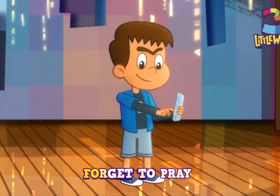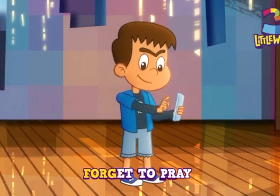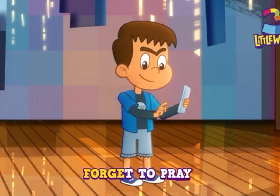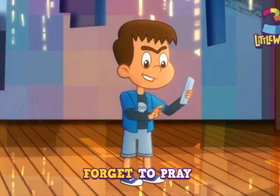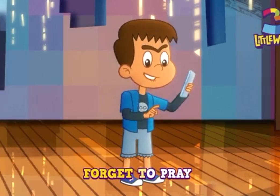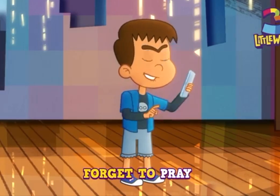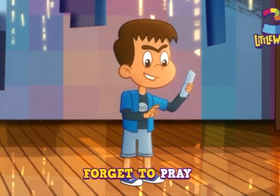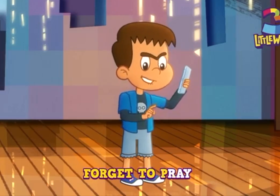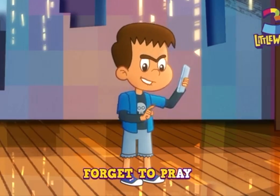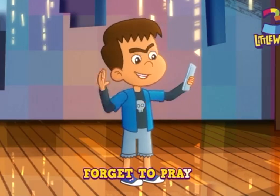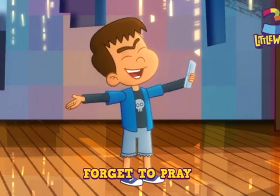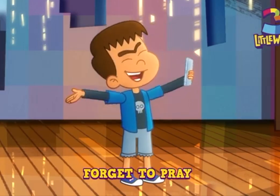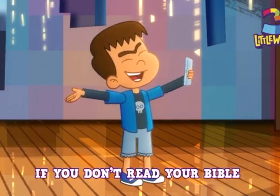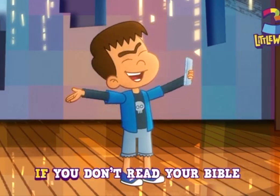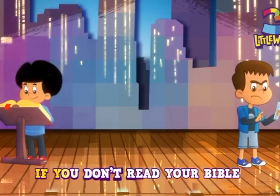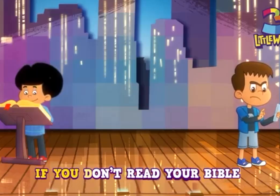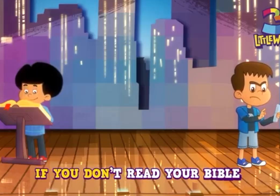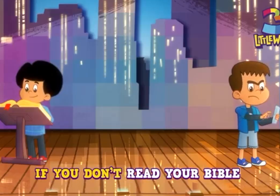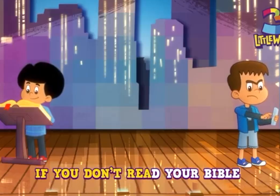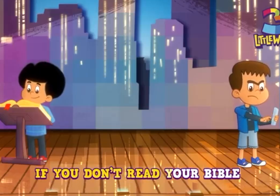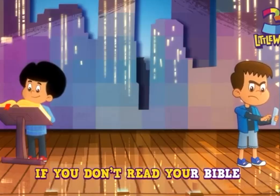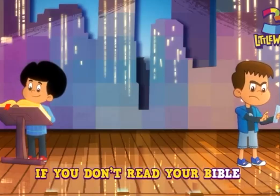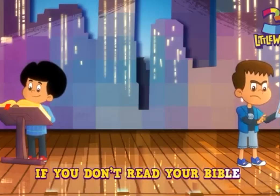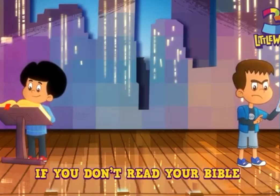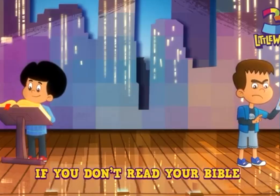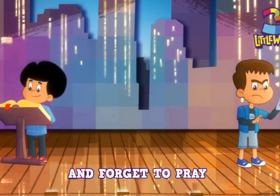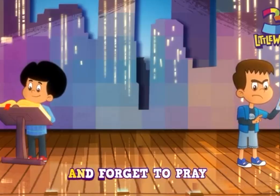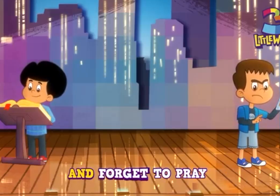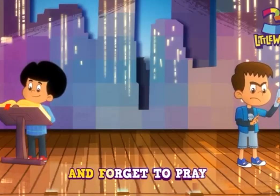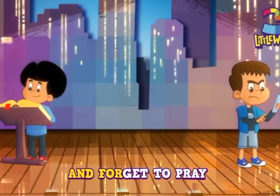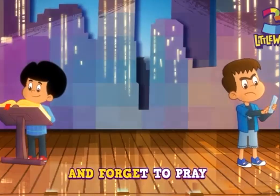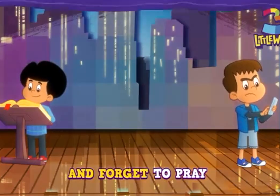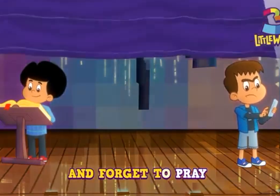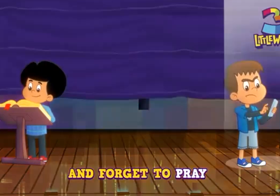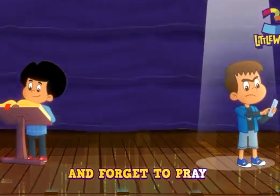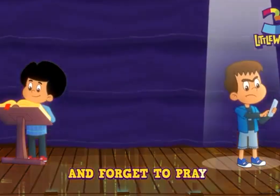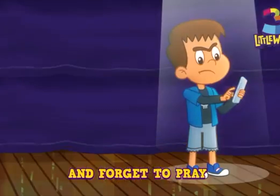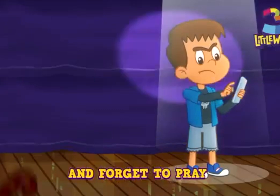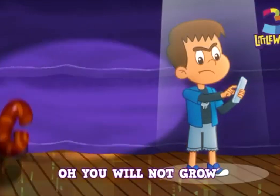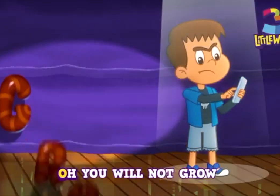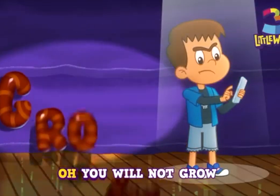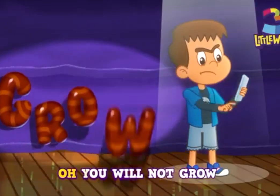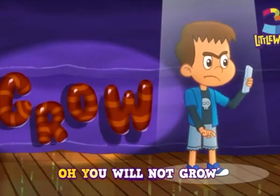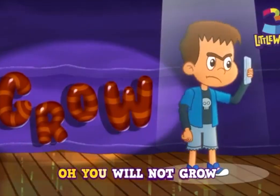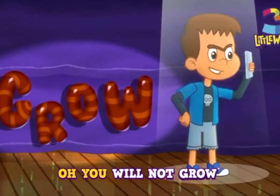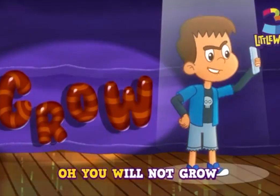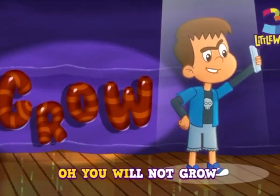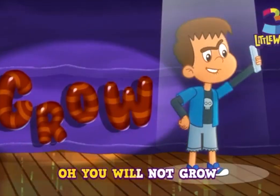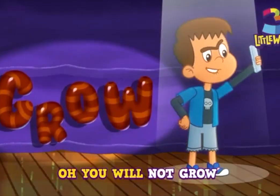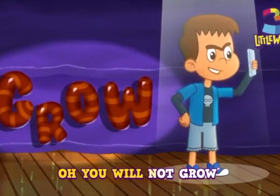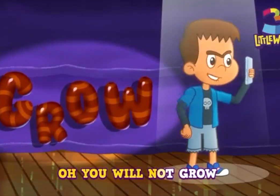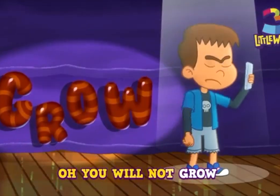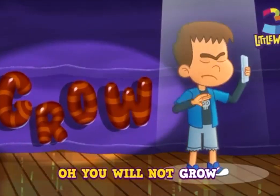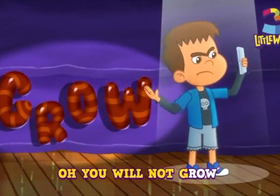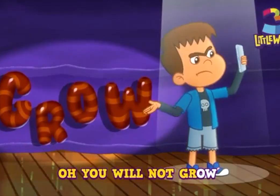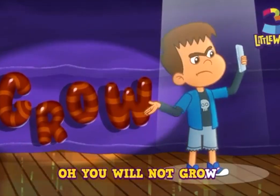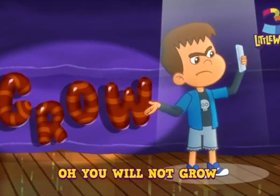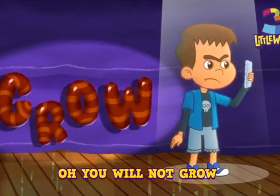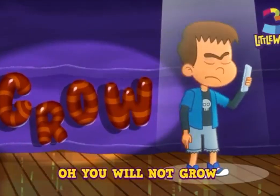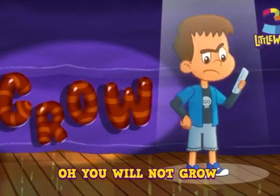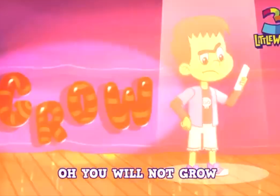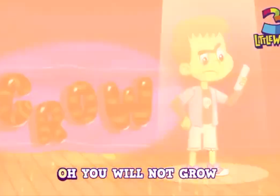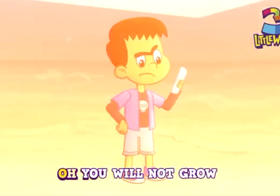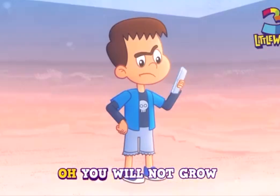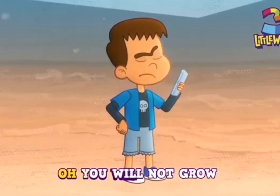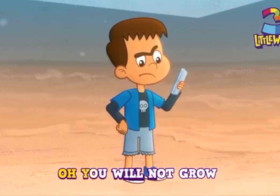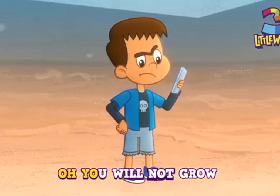pray, forget to pray. If you don't read your Bible and forget to pray, oh, you will not